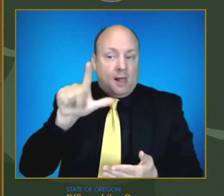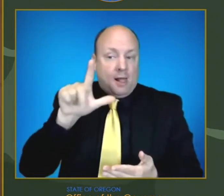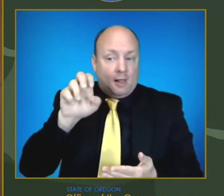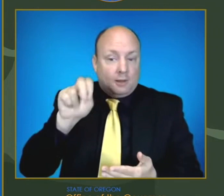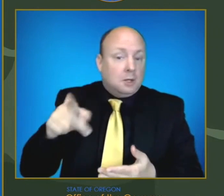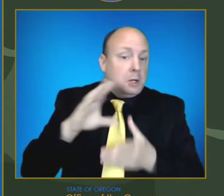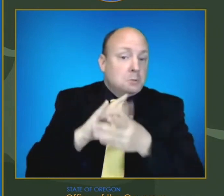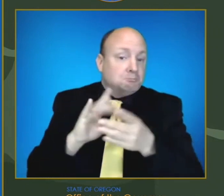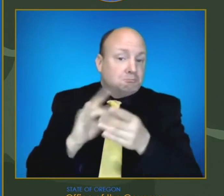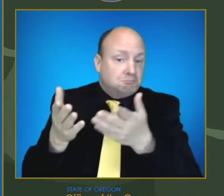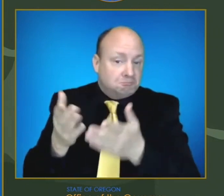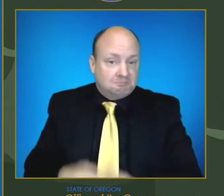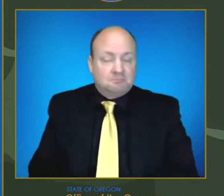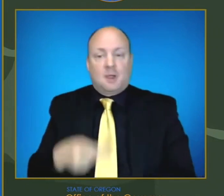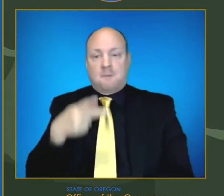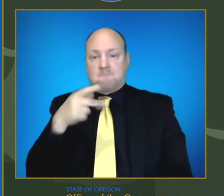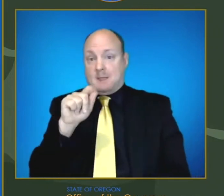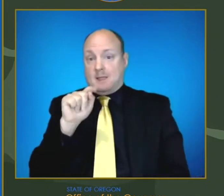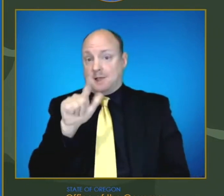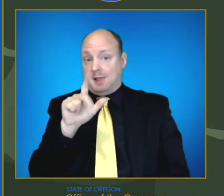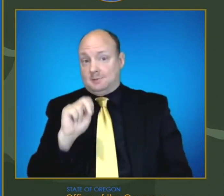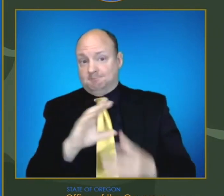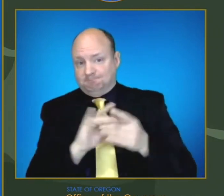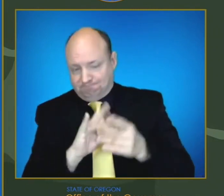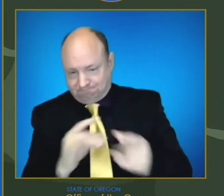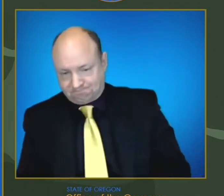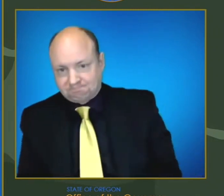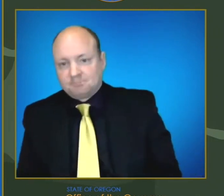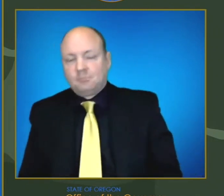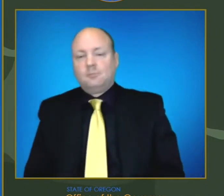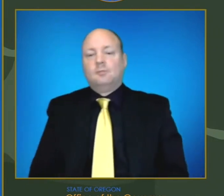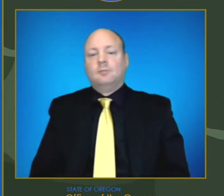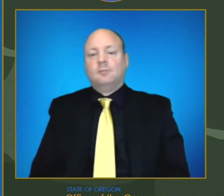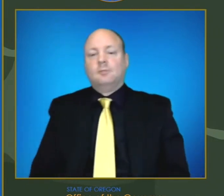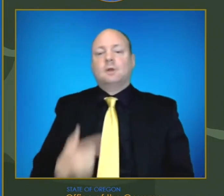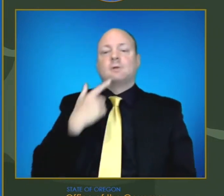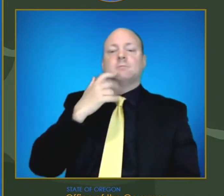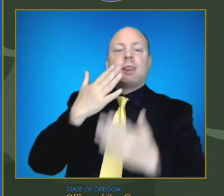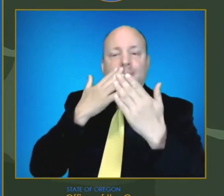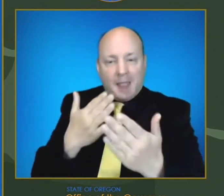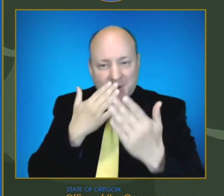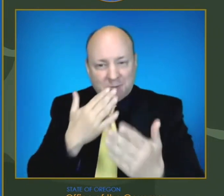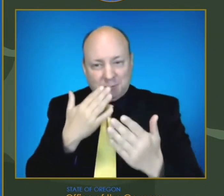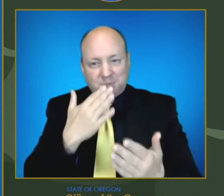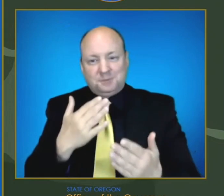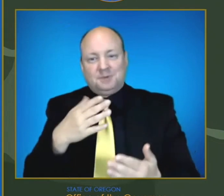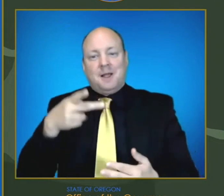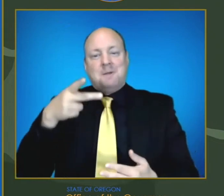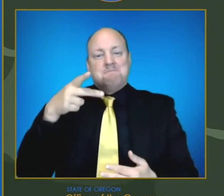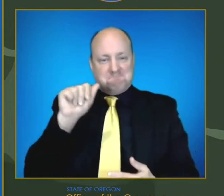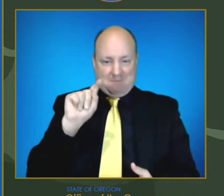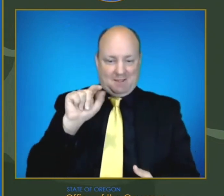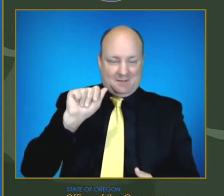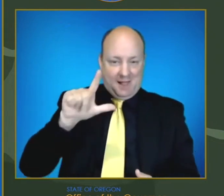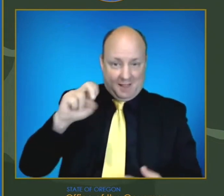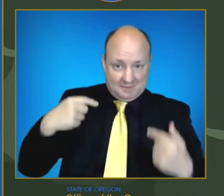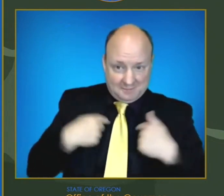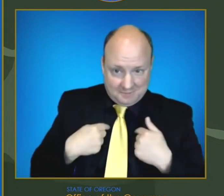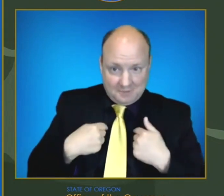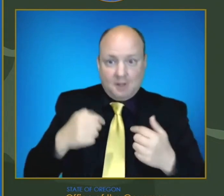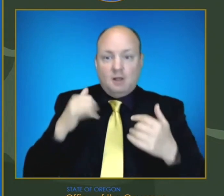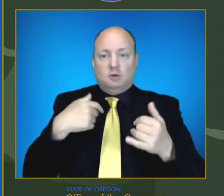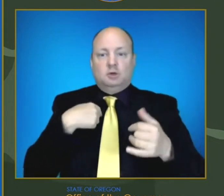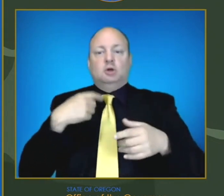yours. Thank you, Governor Brown. Again, I'm Patrick Allen, Director of the Oregon Health Authority, and I'm joined today by Dr. Dana Harganani, our Chief Medical